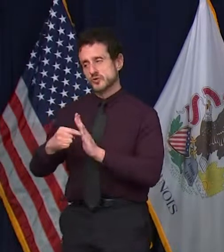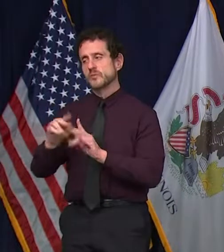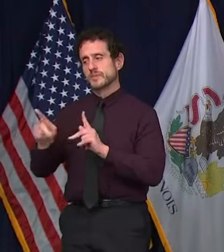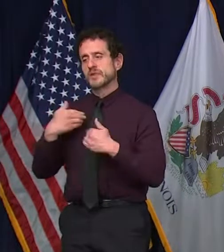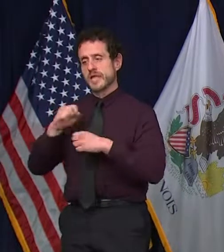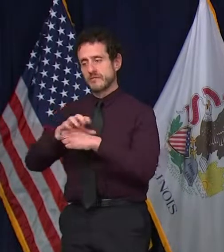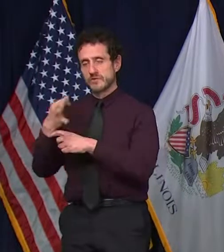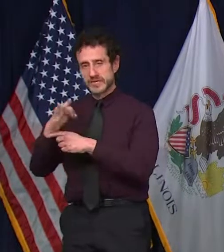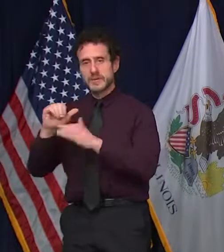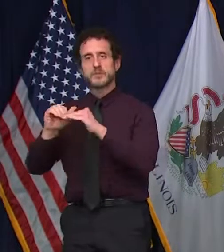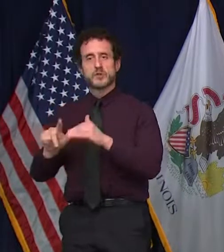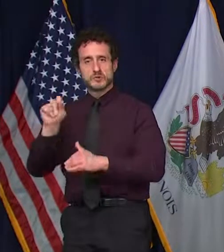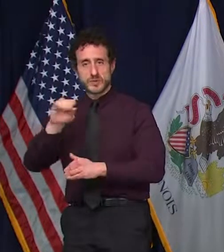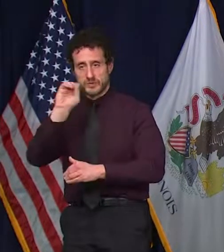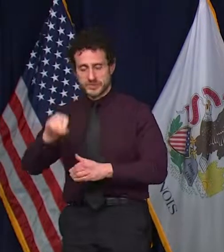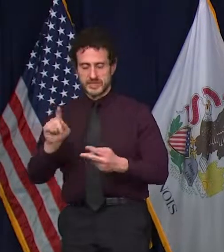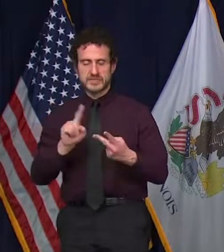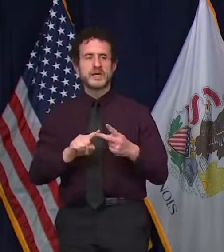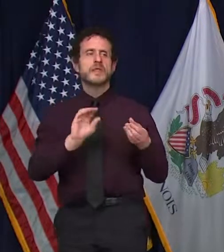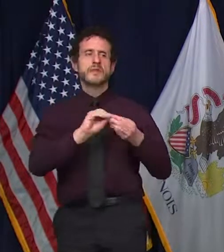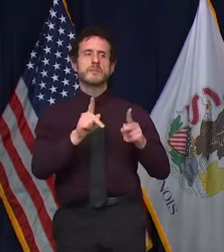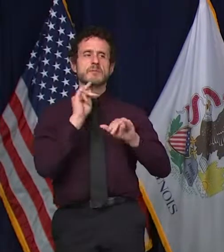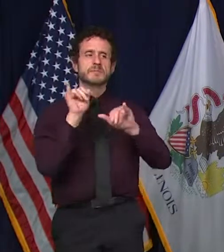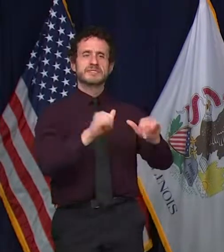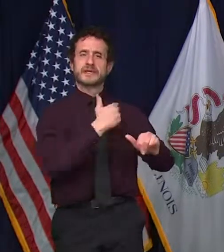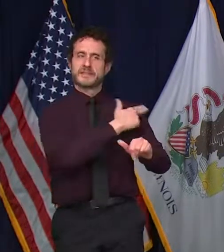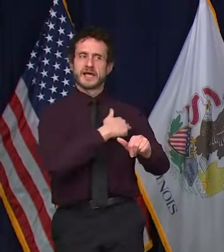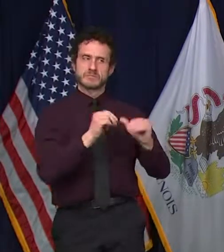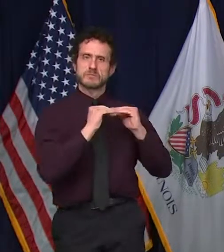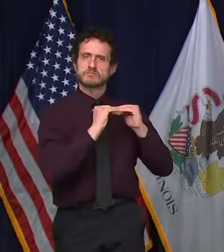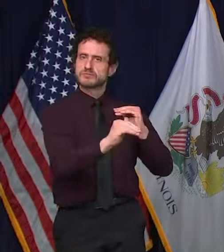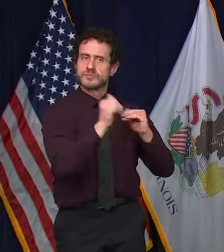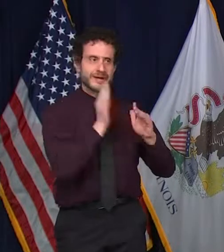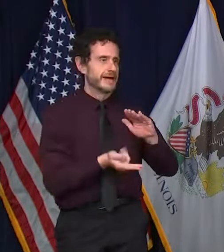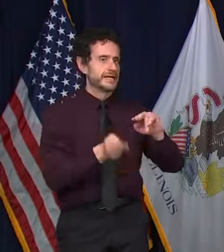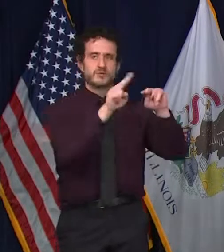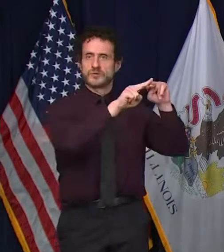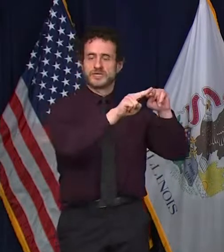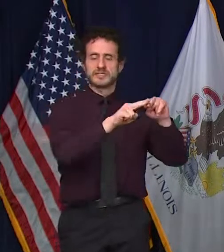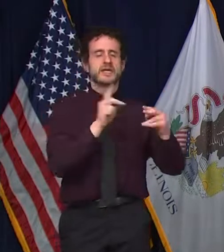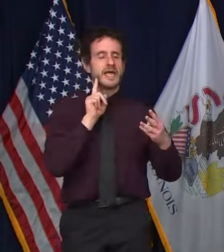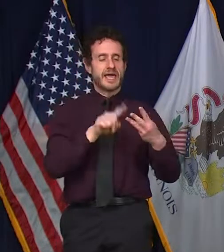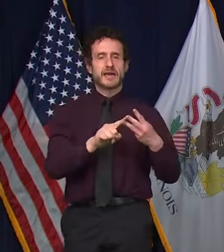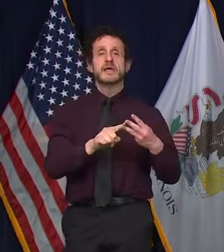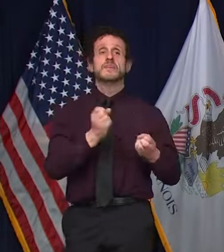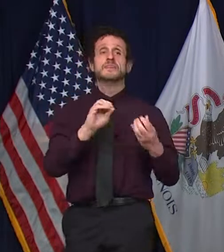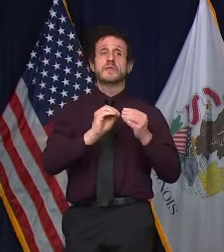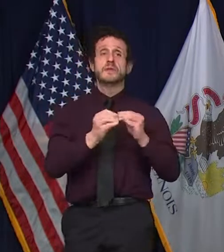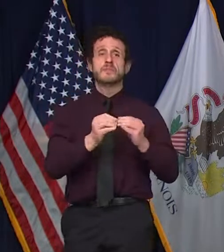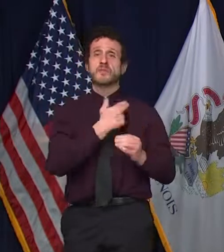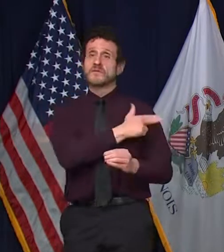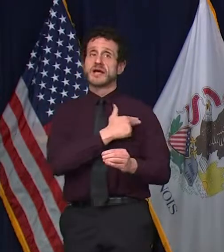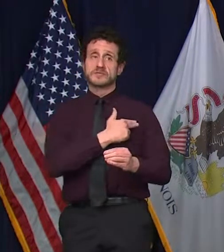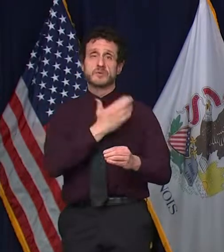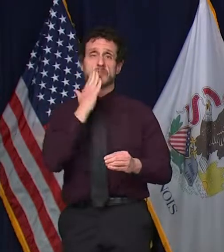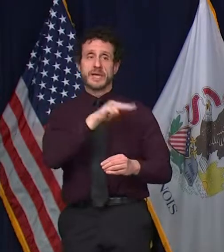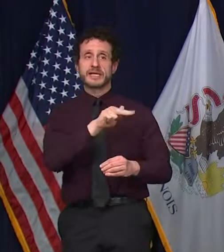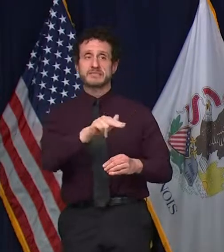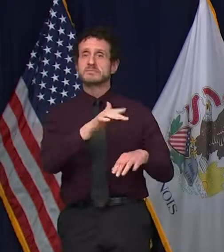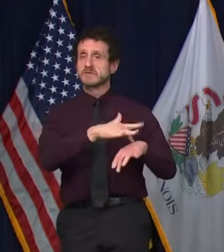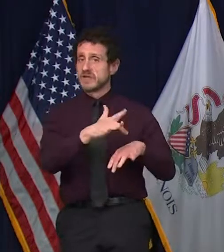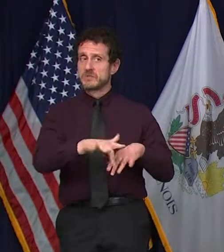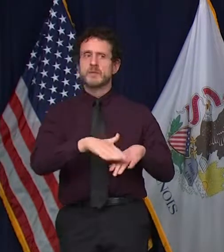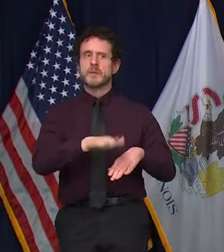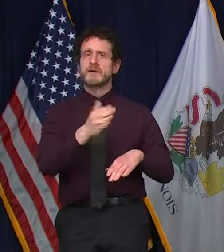stable hospitalizations, and hospital bed availability above 14%. There is great